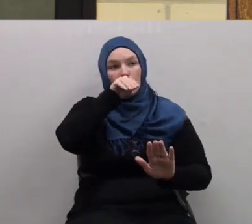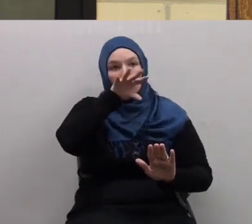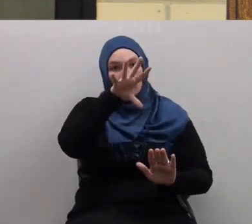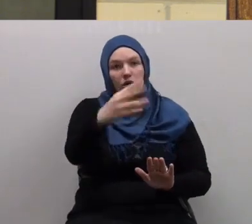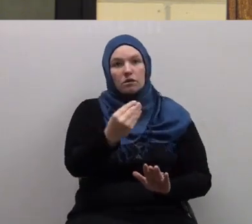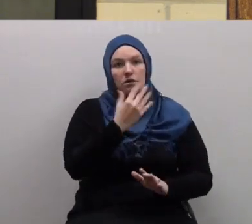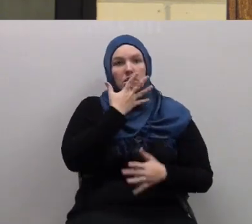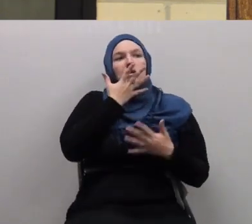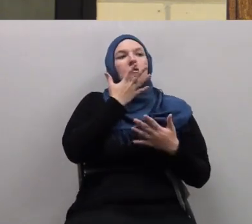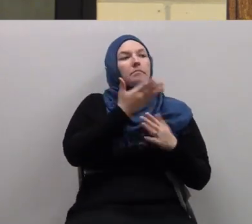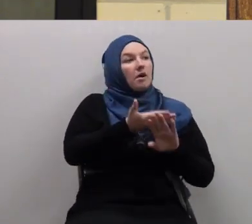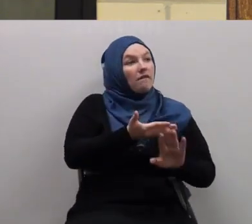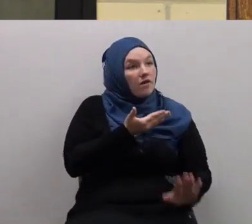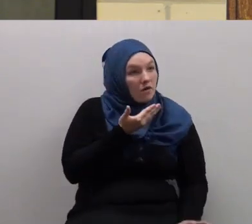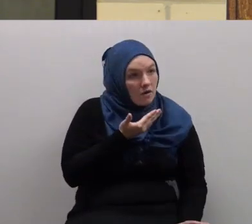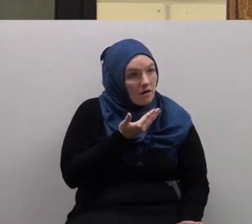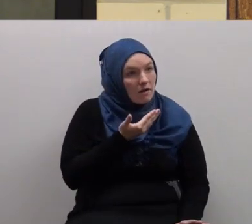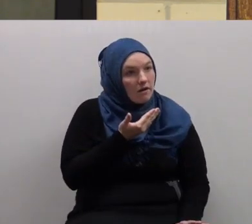his spirit.